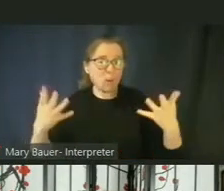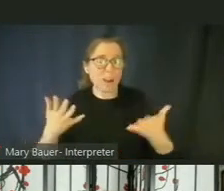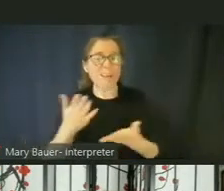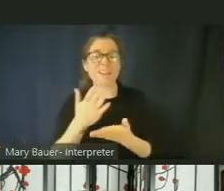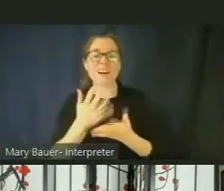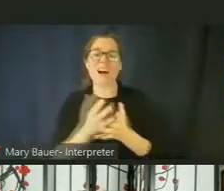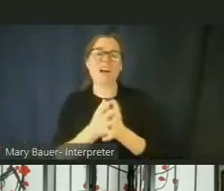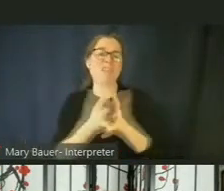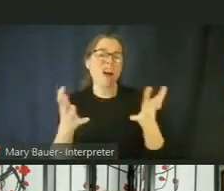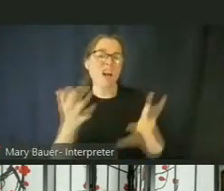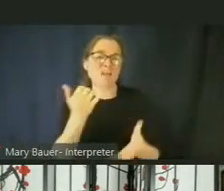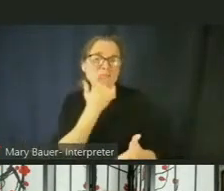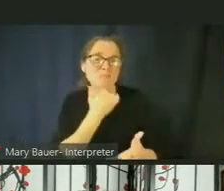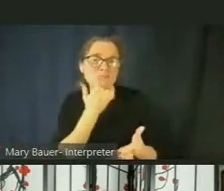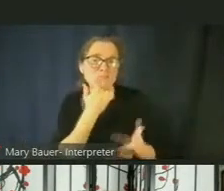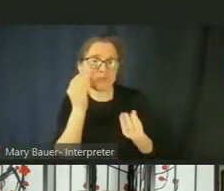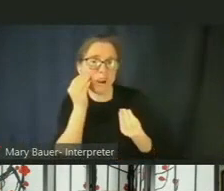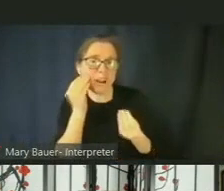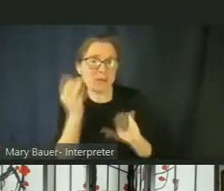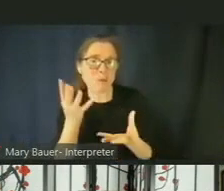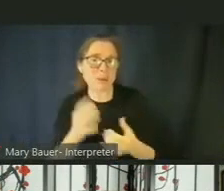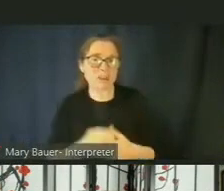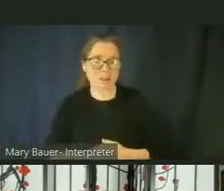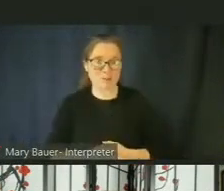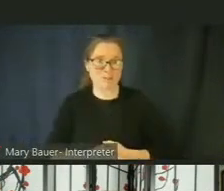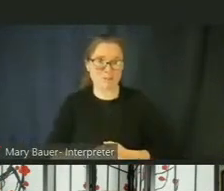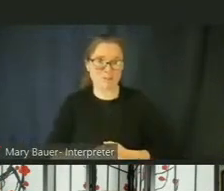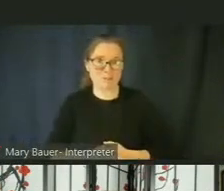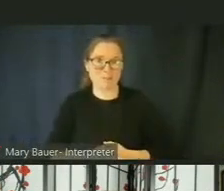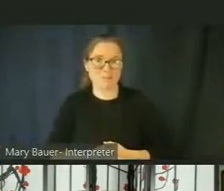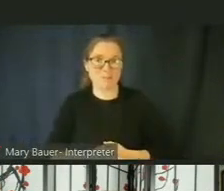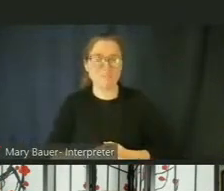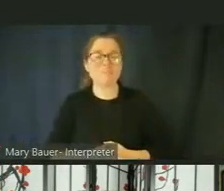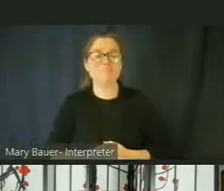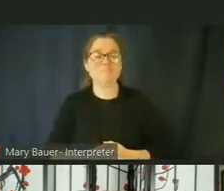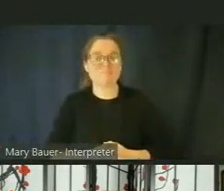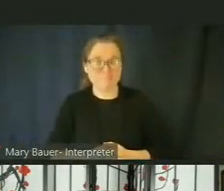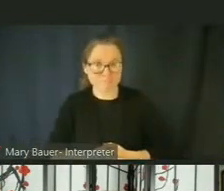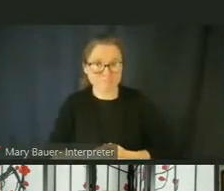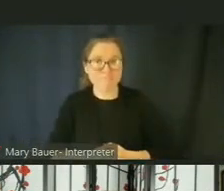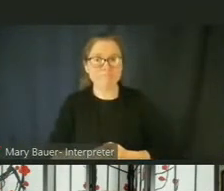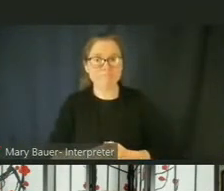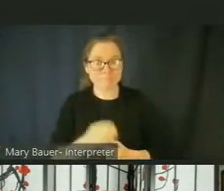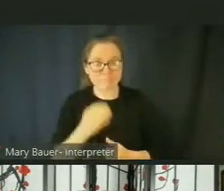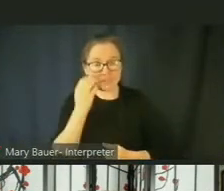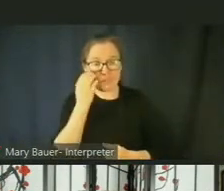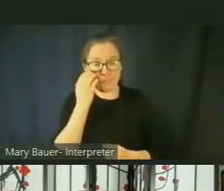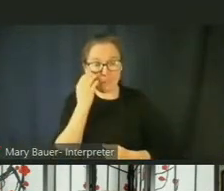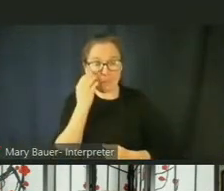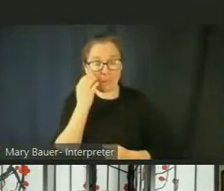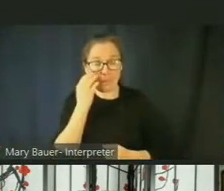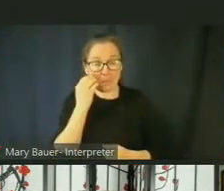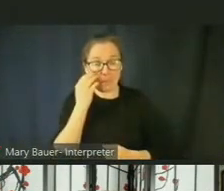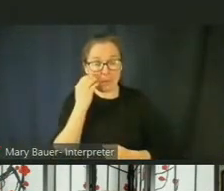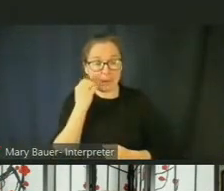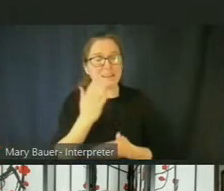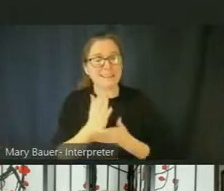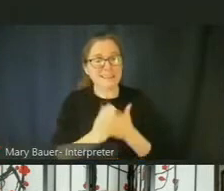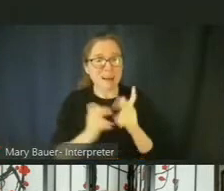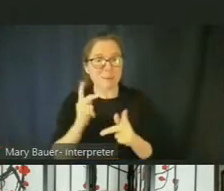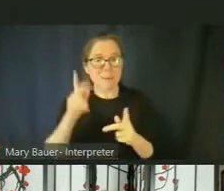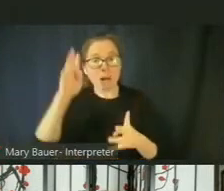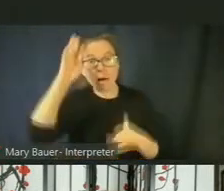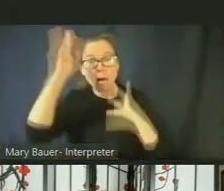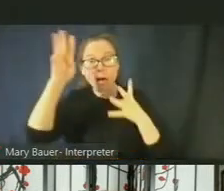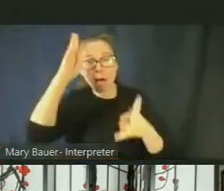misinformation. So honestly, as much as I know, and we all know that myth exists, what I'm also really intentional about doing is pivoting